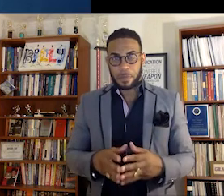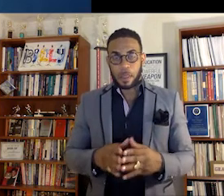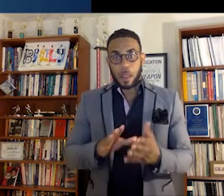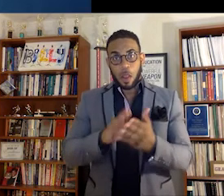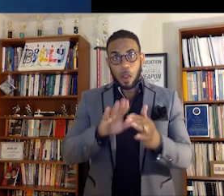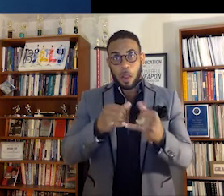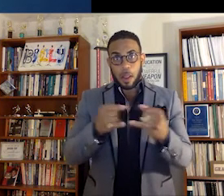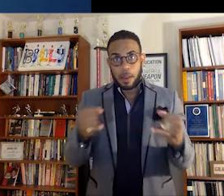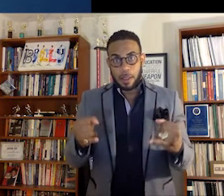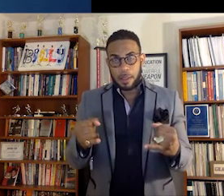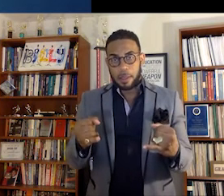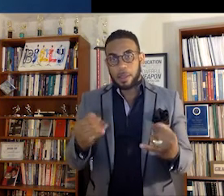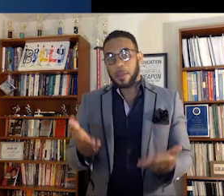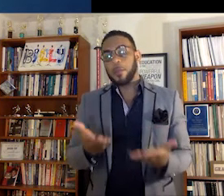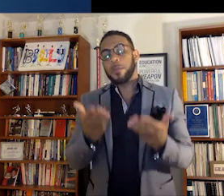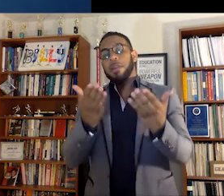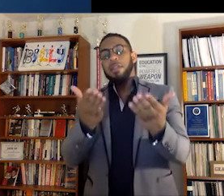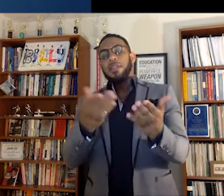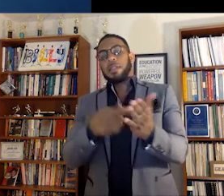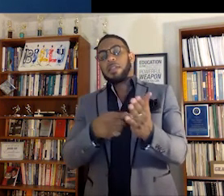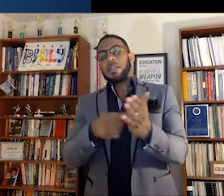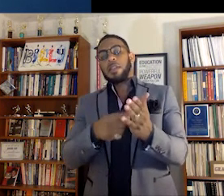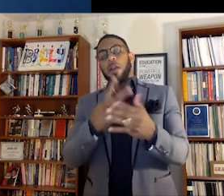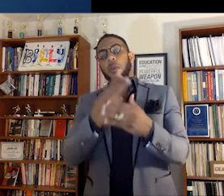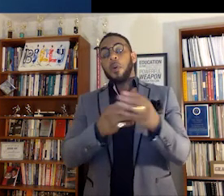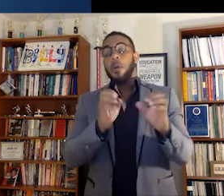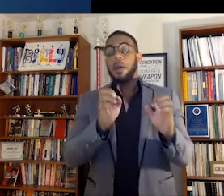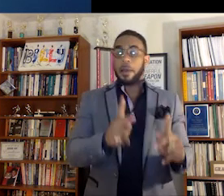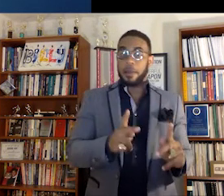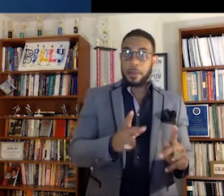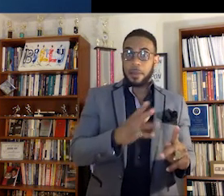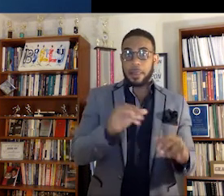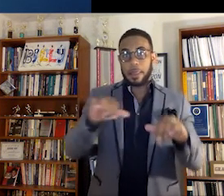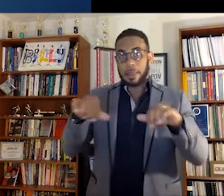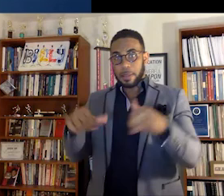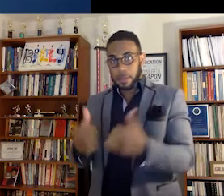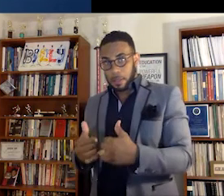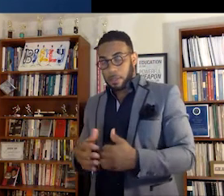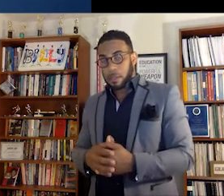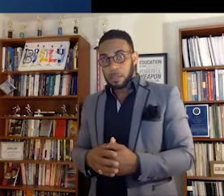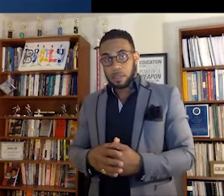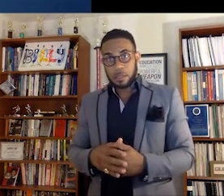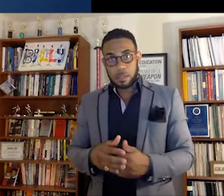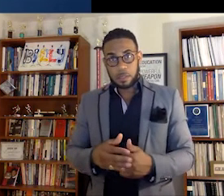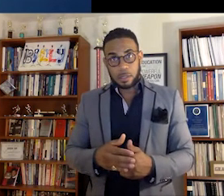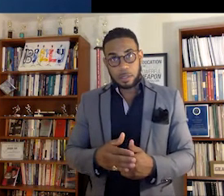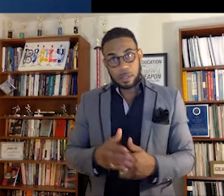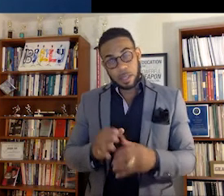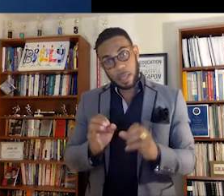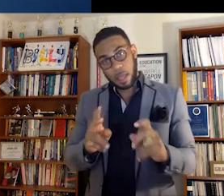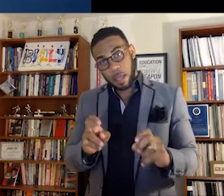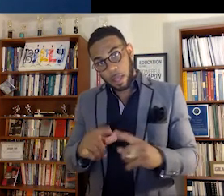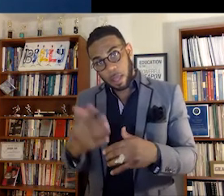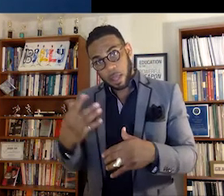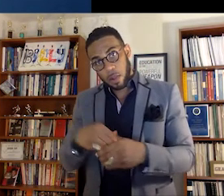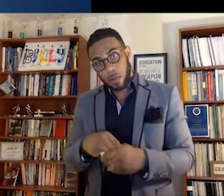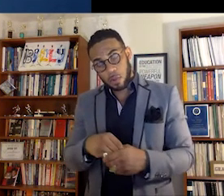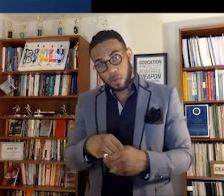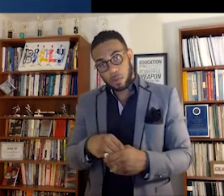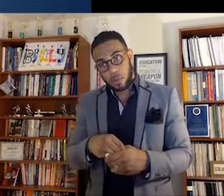learning online presents both opportunities and challenges. The opportunities